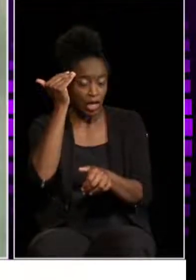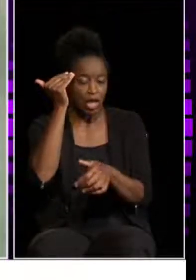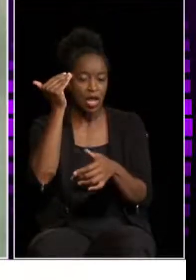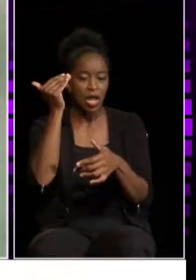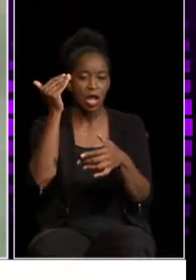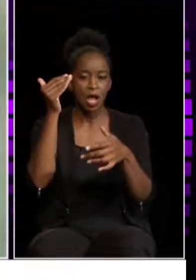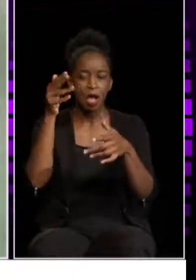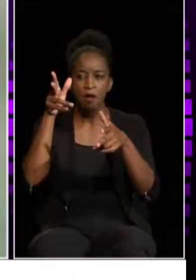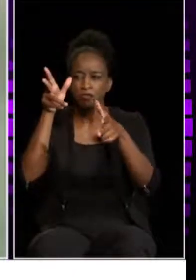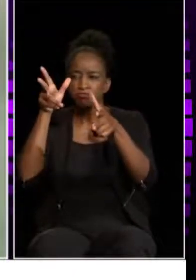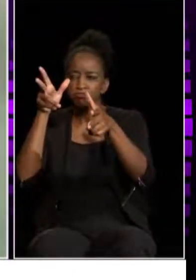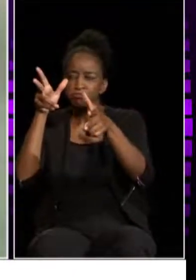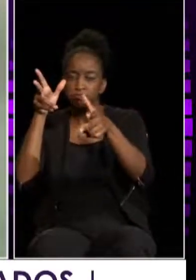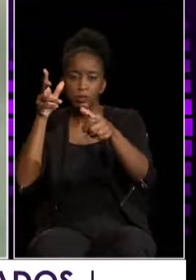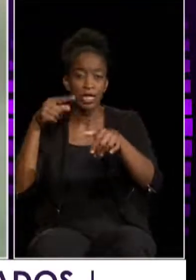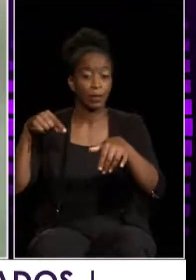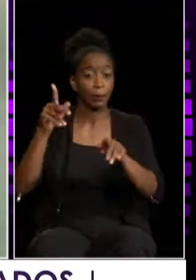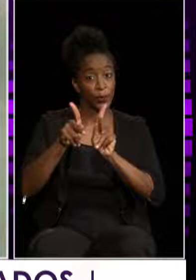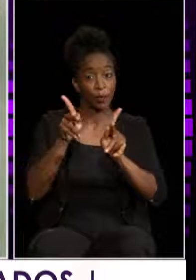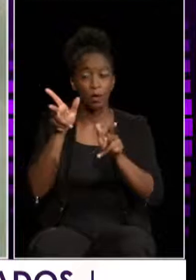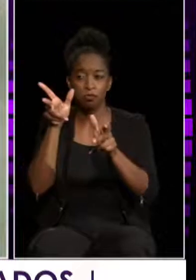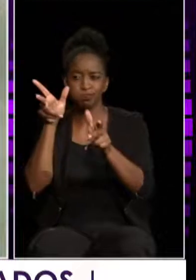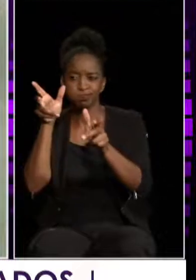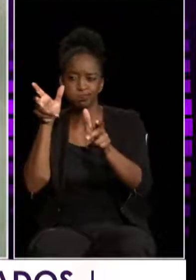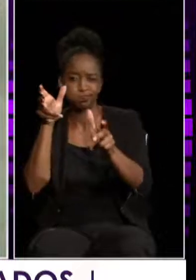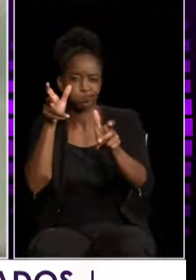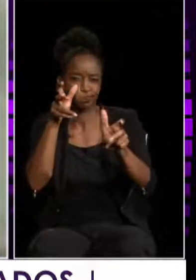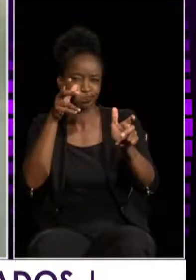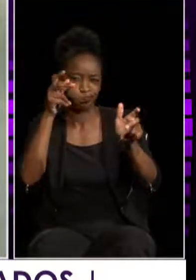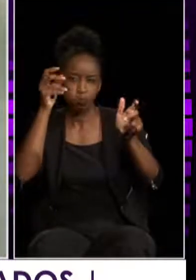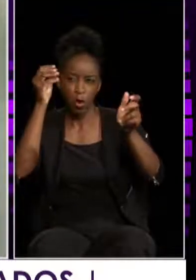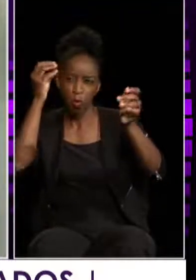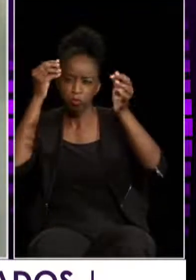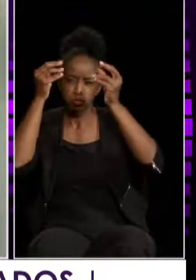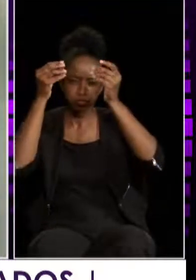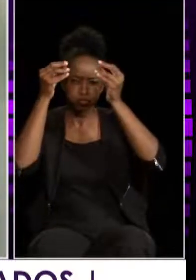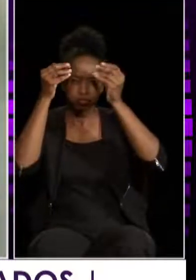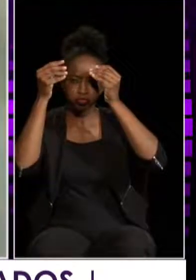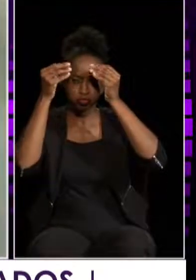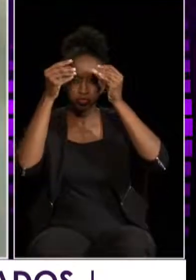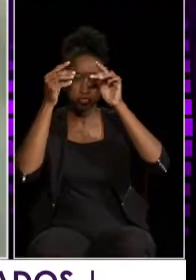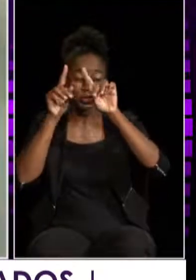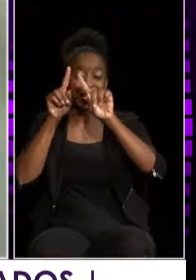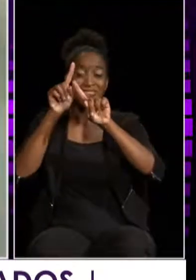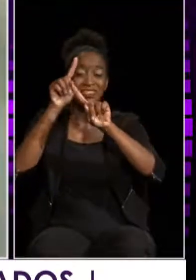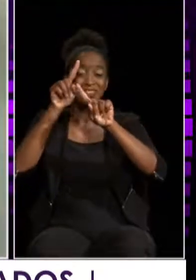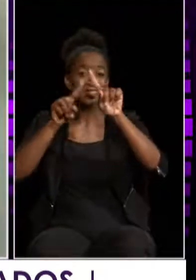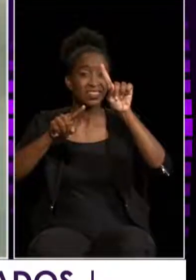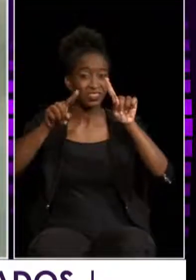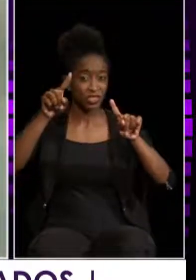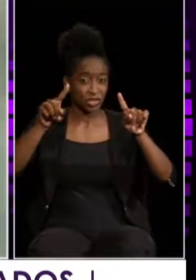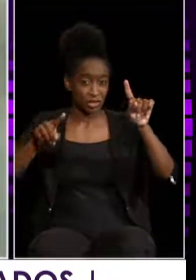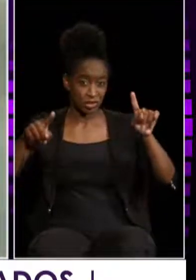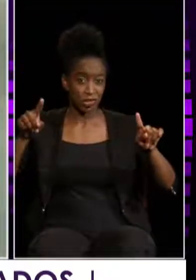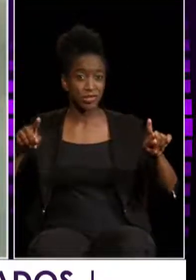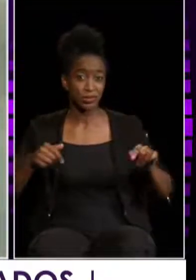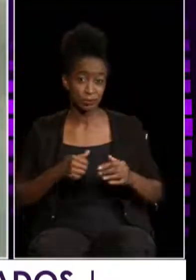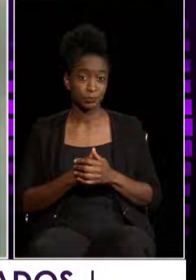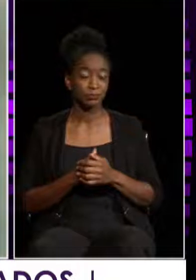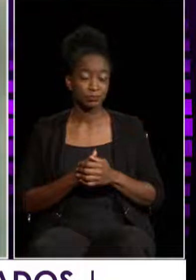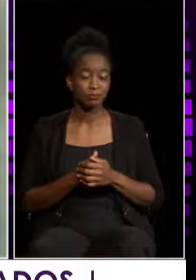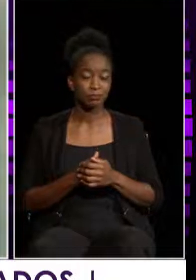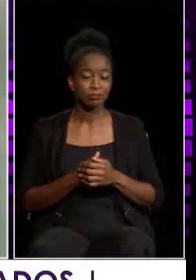but understand that people function at different levels, and there's always a space for which people can come and make their